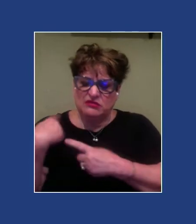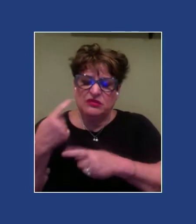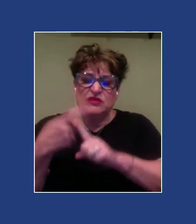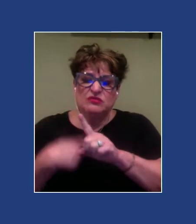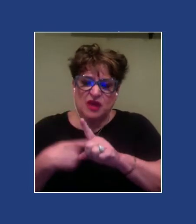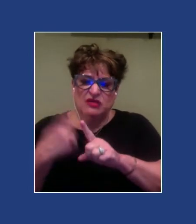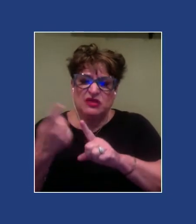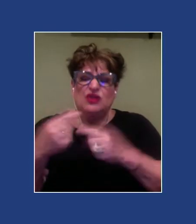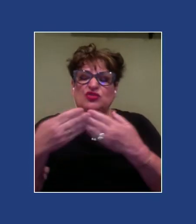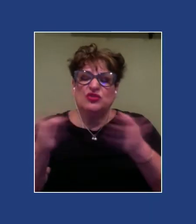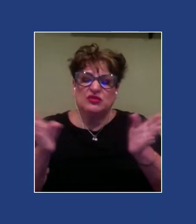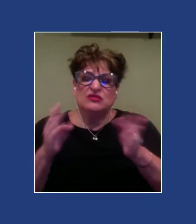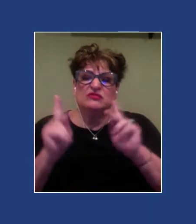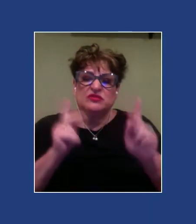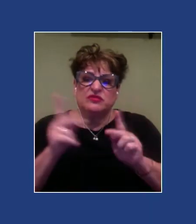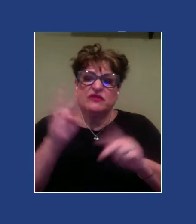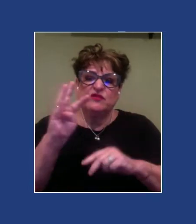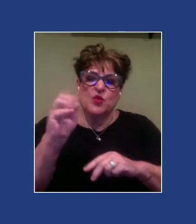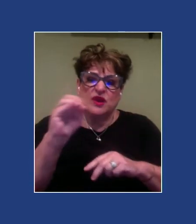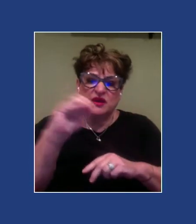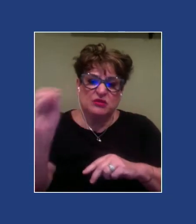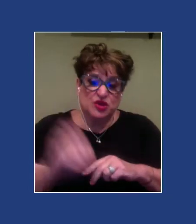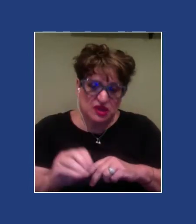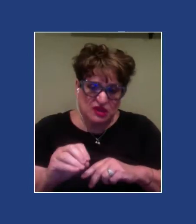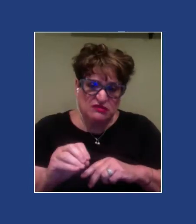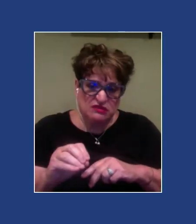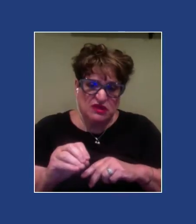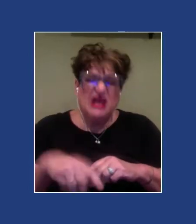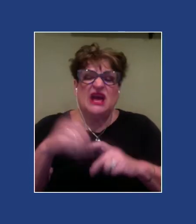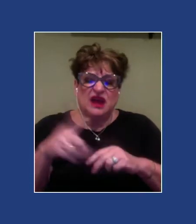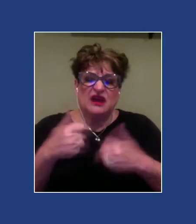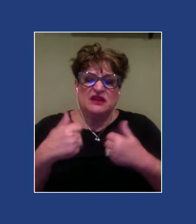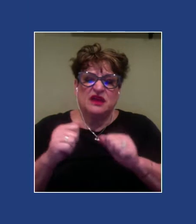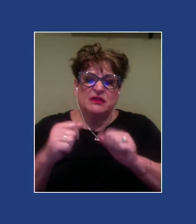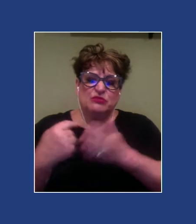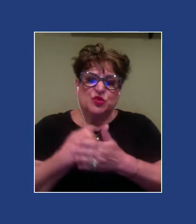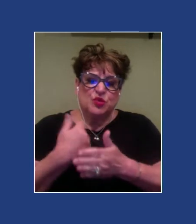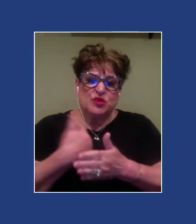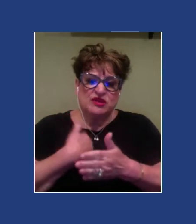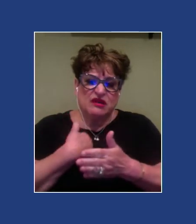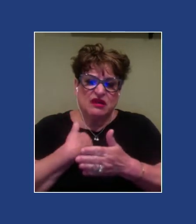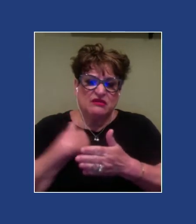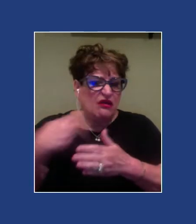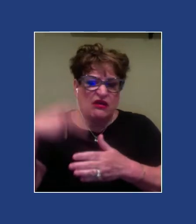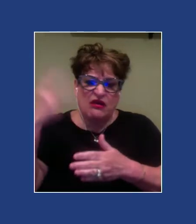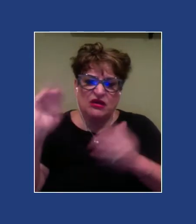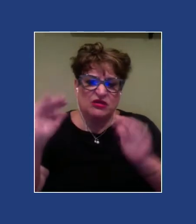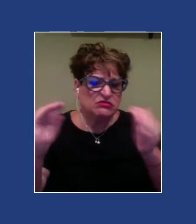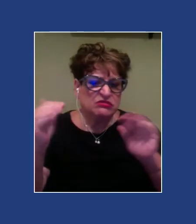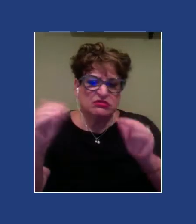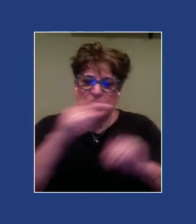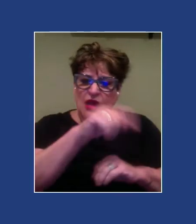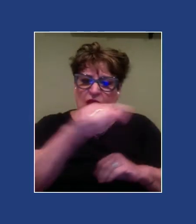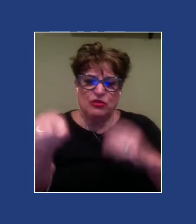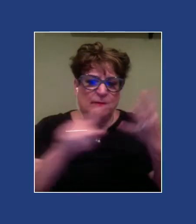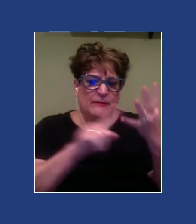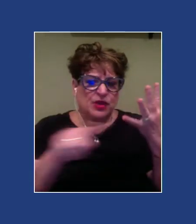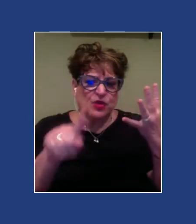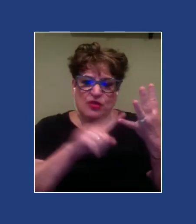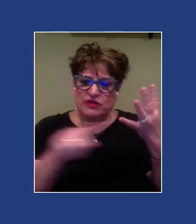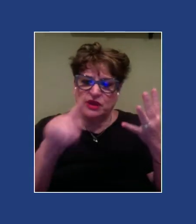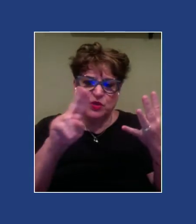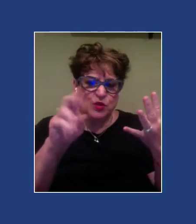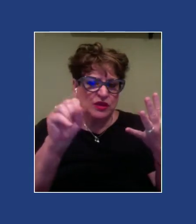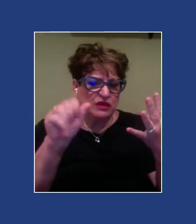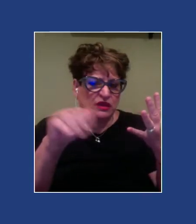population. 40% of transgender and gender diverse people attempt suicide in their lifetime. That's higher than for any other minority population in the US. And